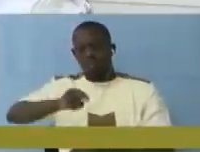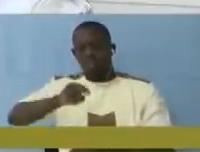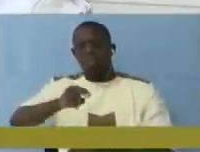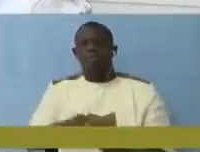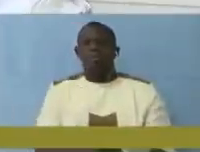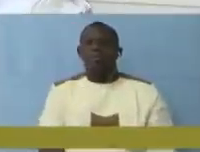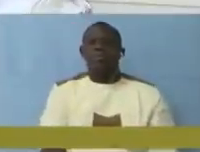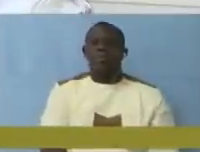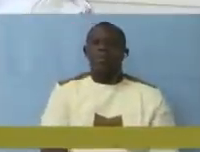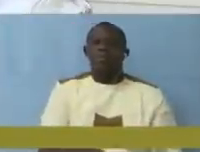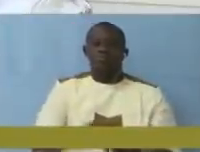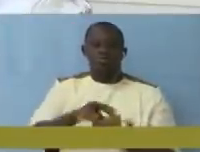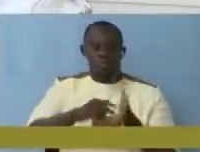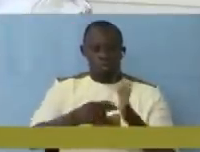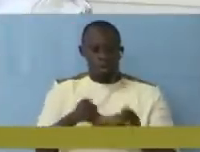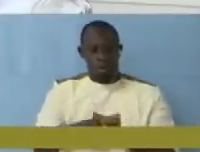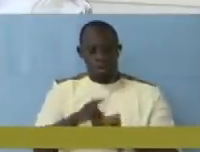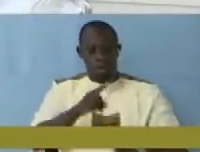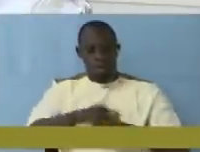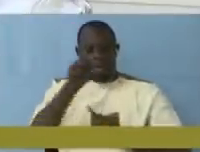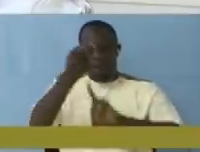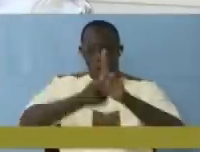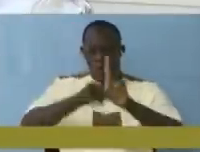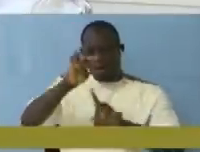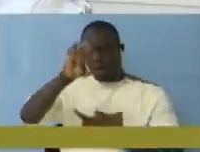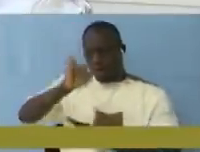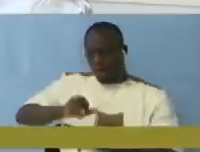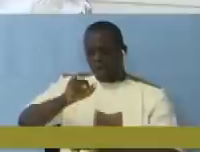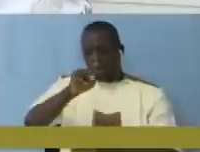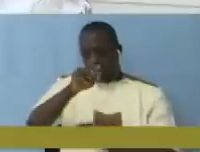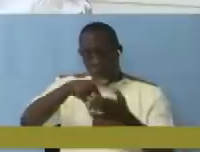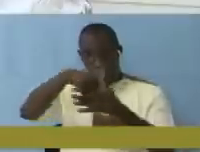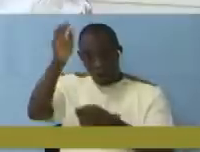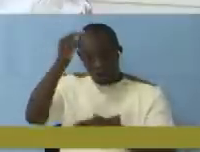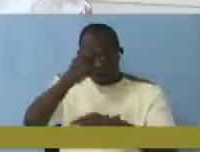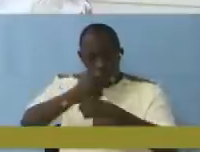the month of May, you were out of the country? Yes.